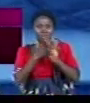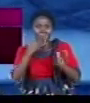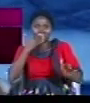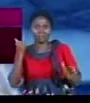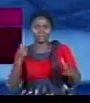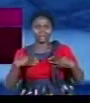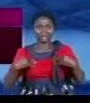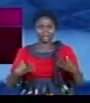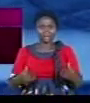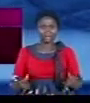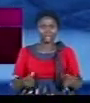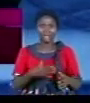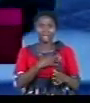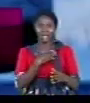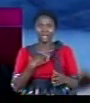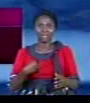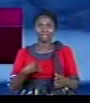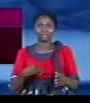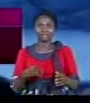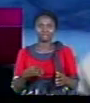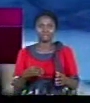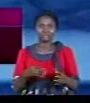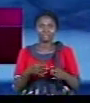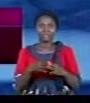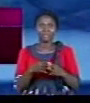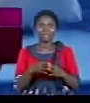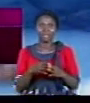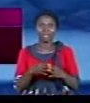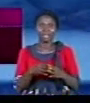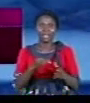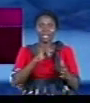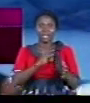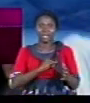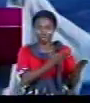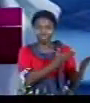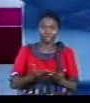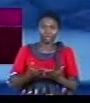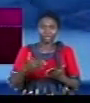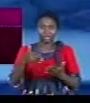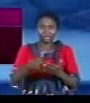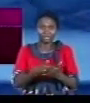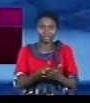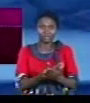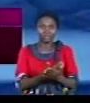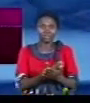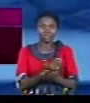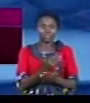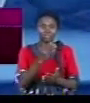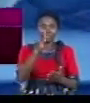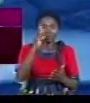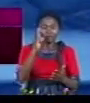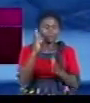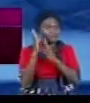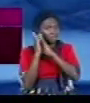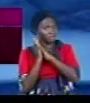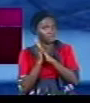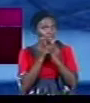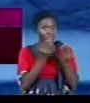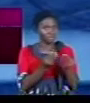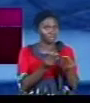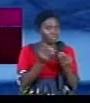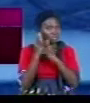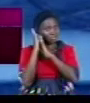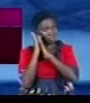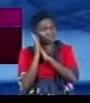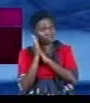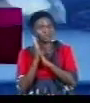mattress. They said, you should do away with everything you're sleeping with. I bought a new mattress, but I still couldn't sleep well. But when I came to the retreat, I